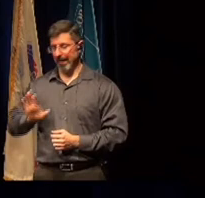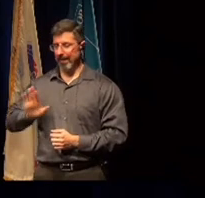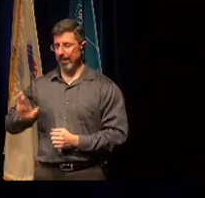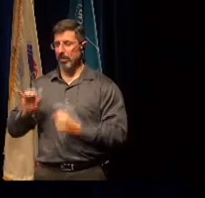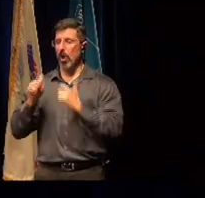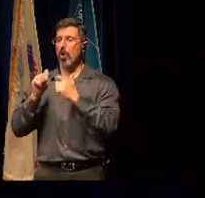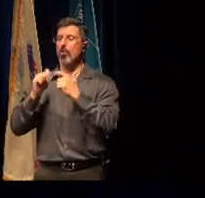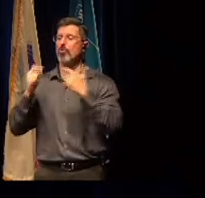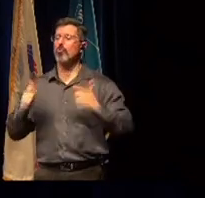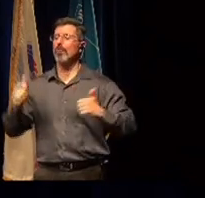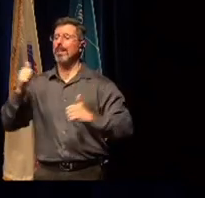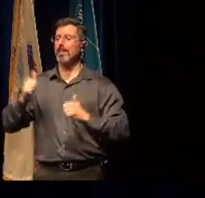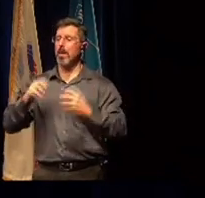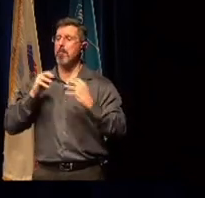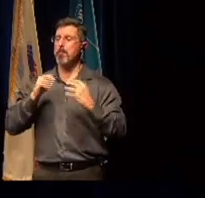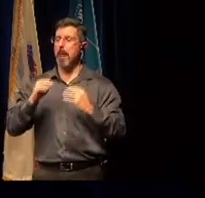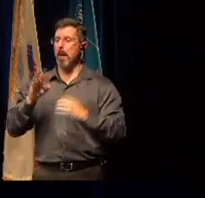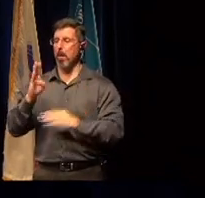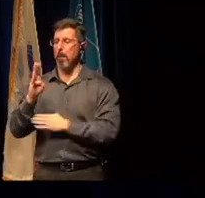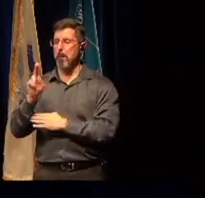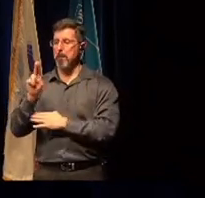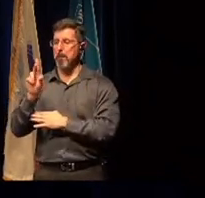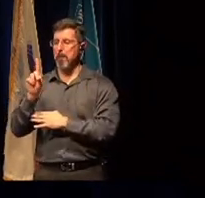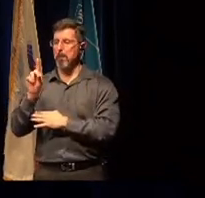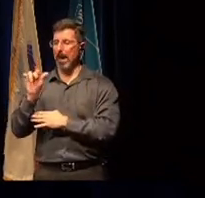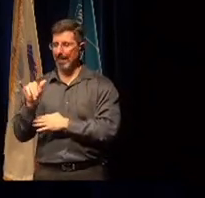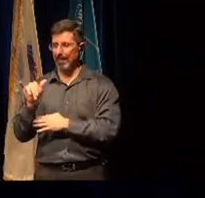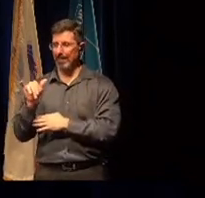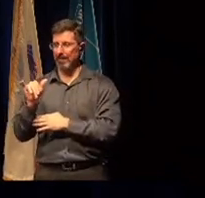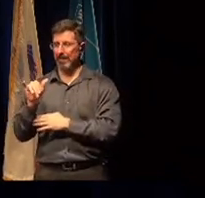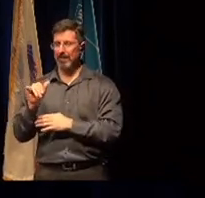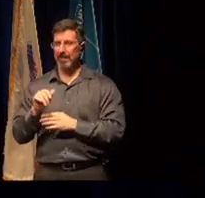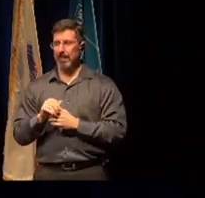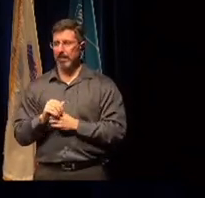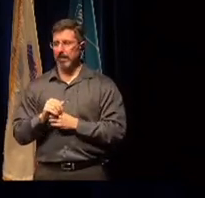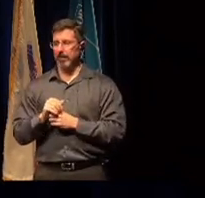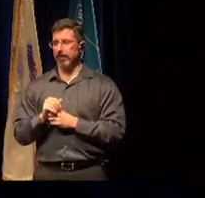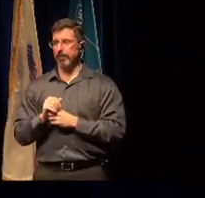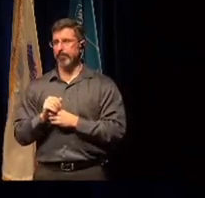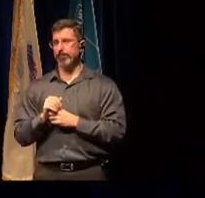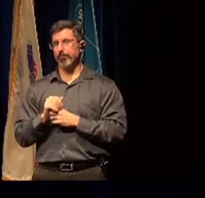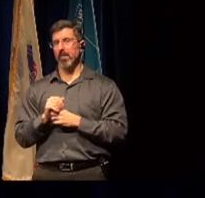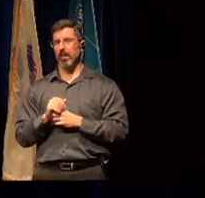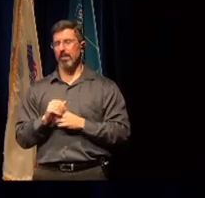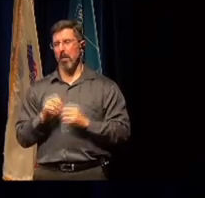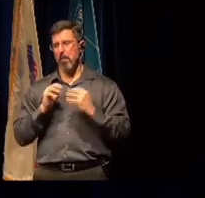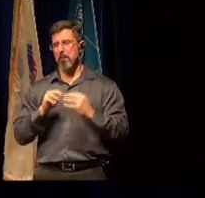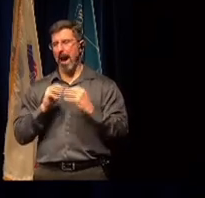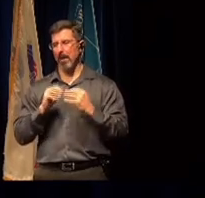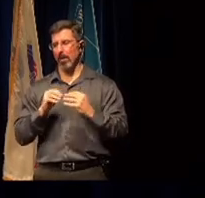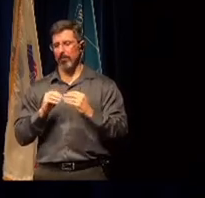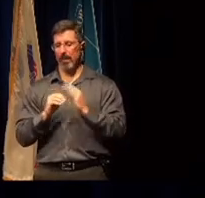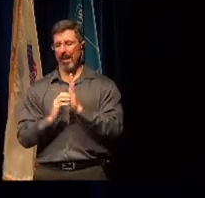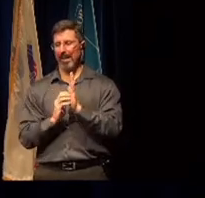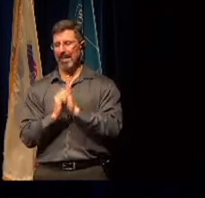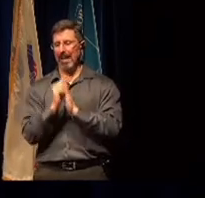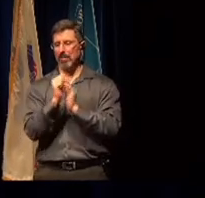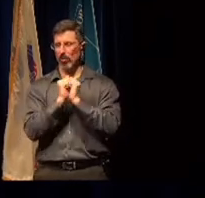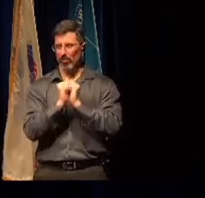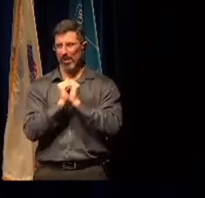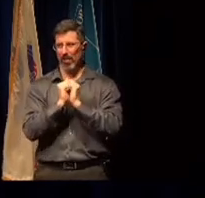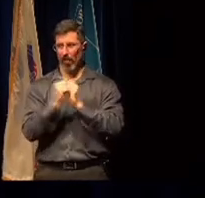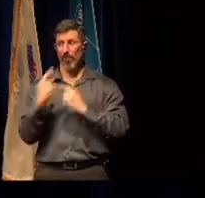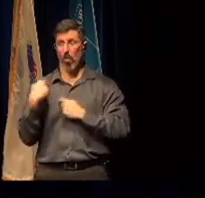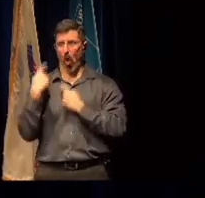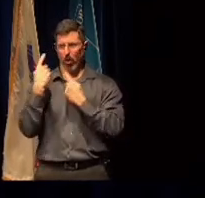years. Gary knew that his battle with cancer was in God's hands. He wanted to spend his days fighting to live